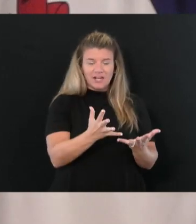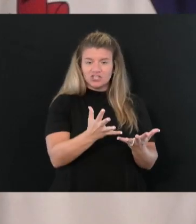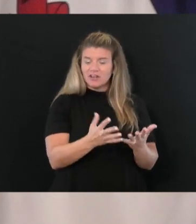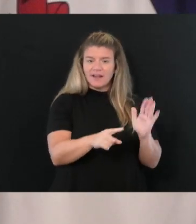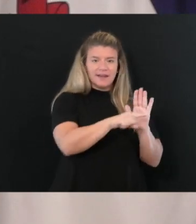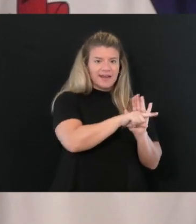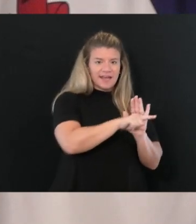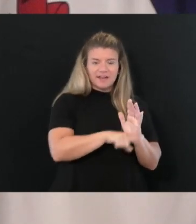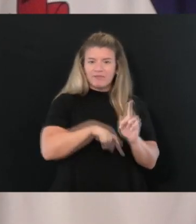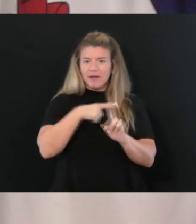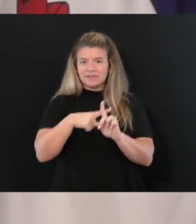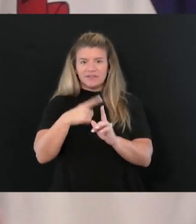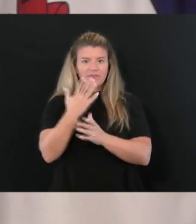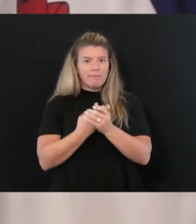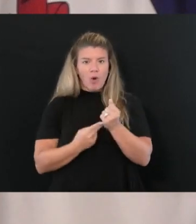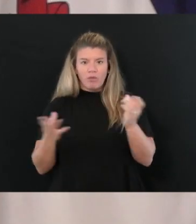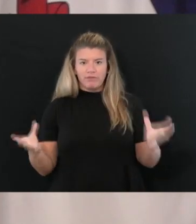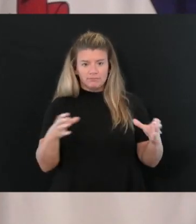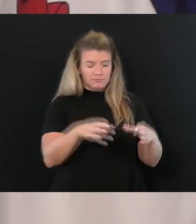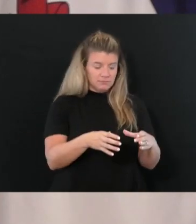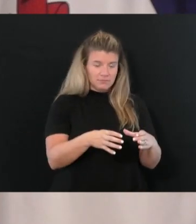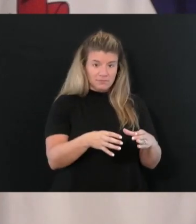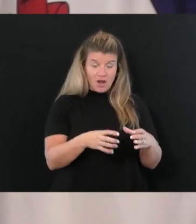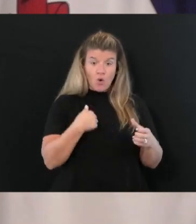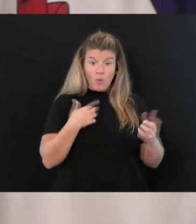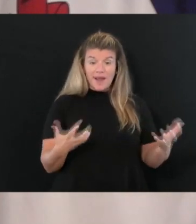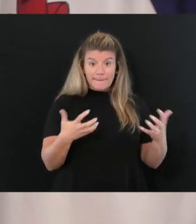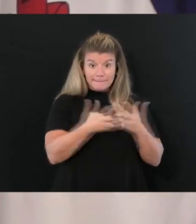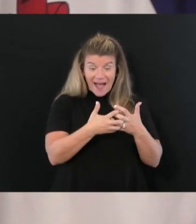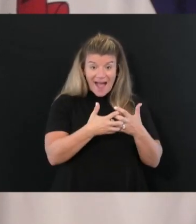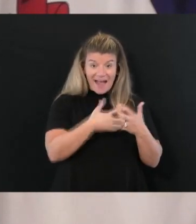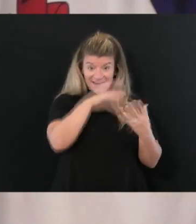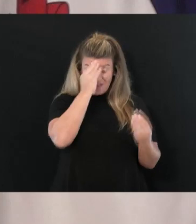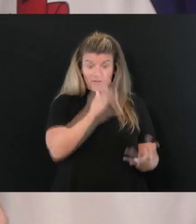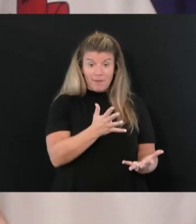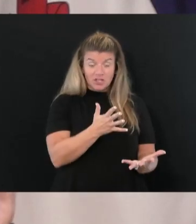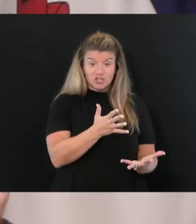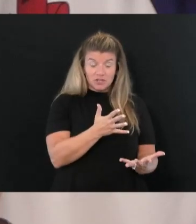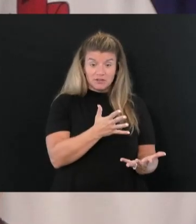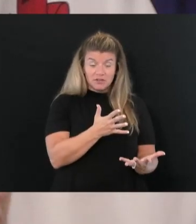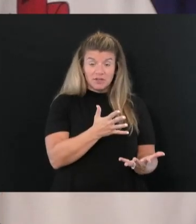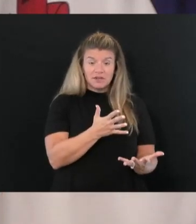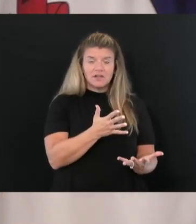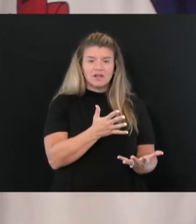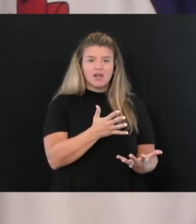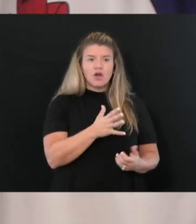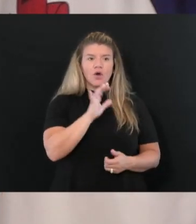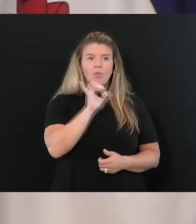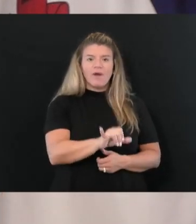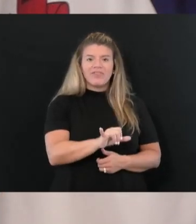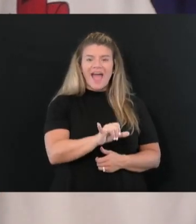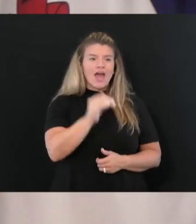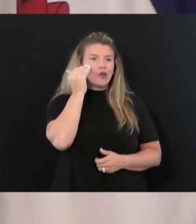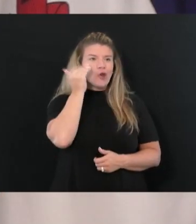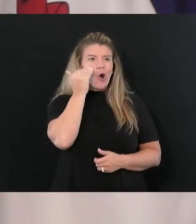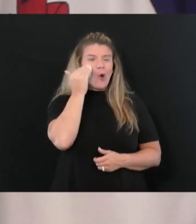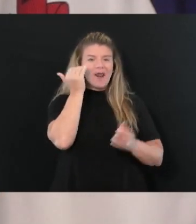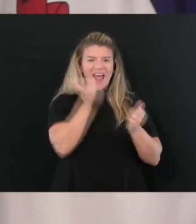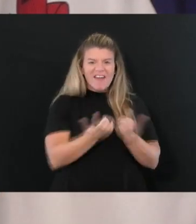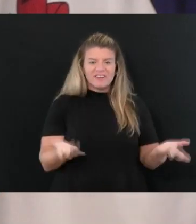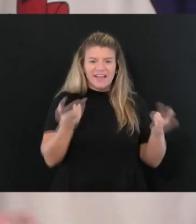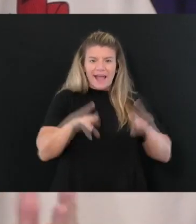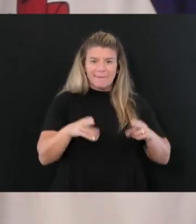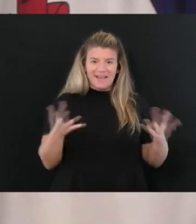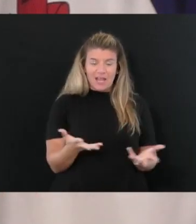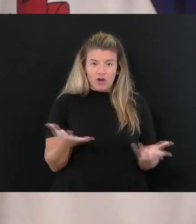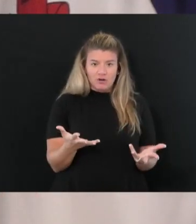and positive sides, and we combine that information with our on-the-ground know-how here, with